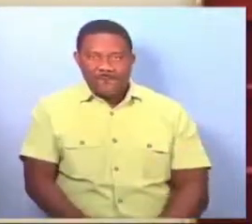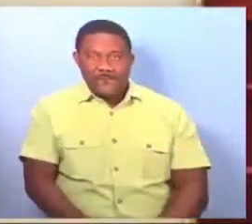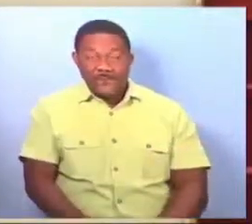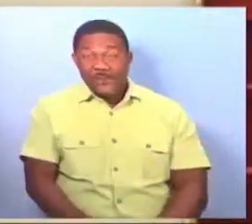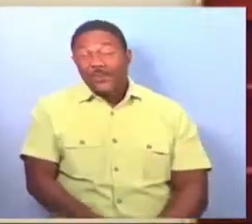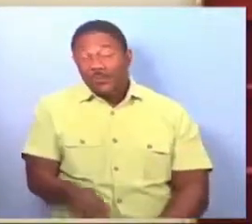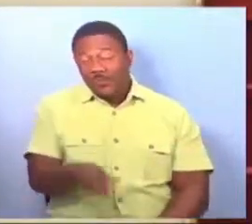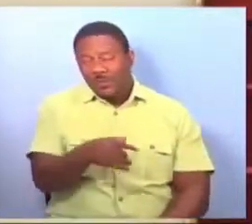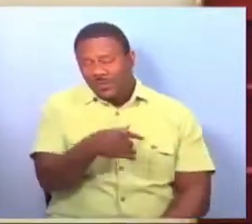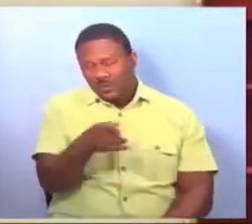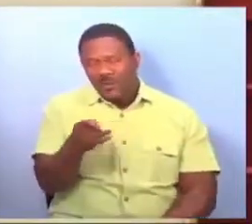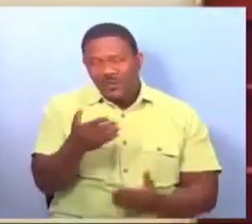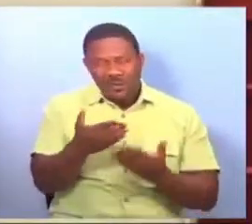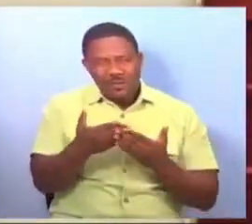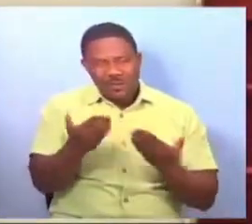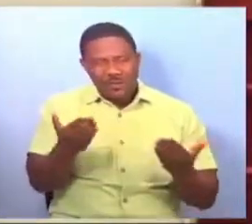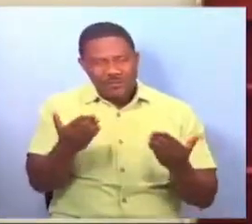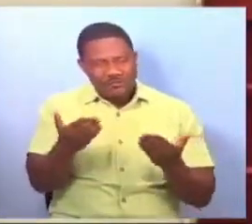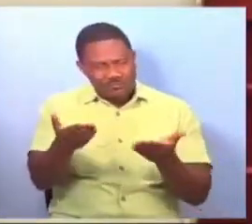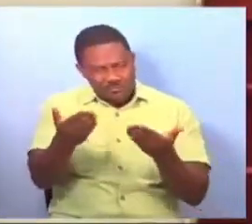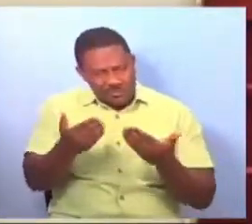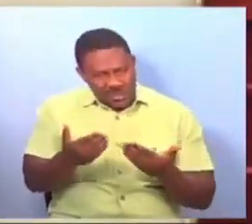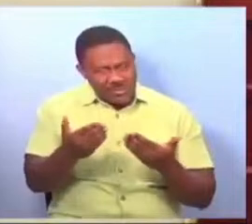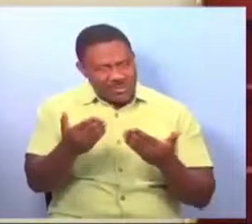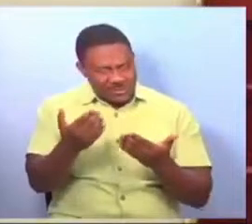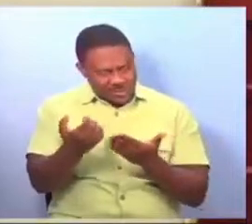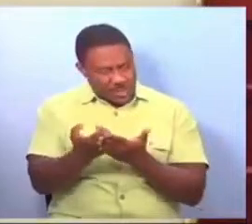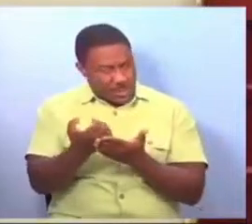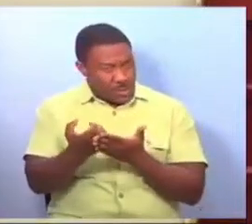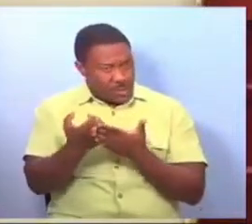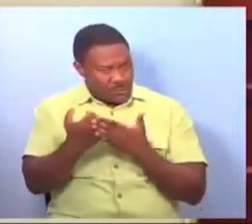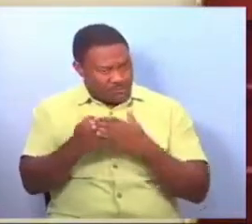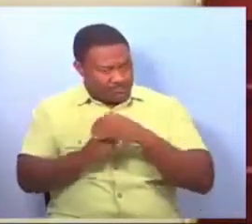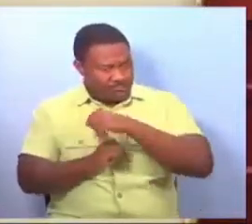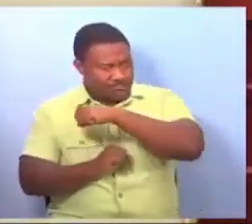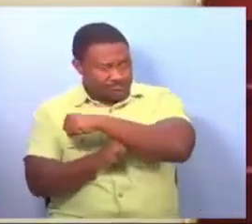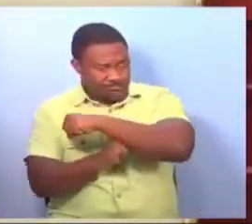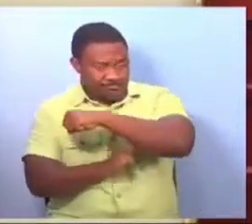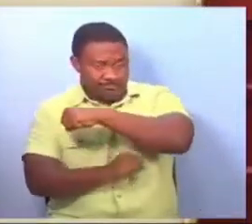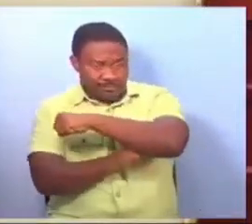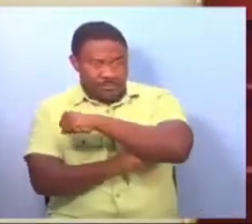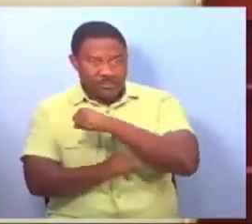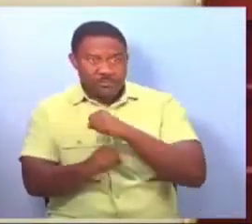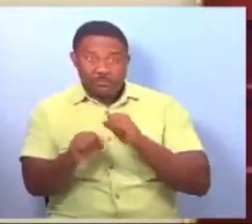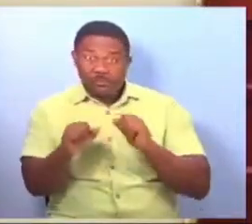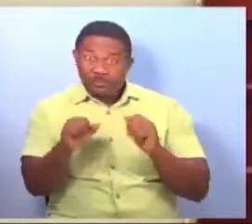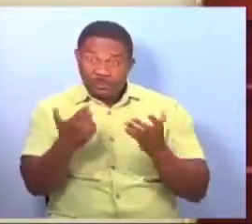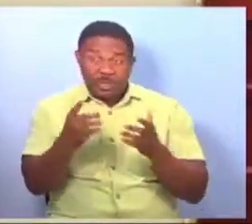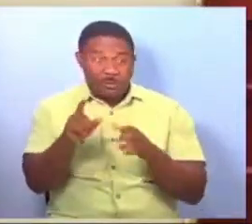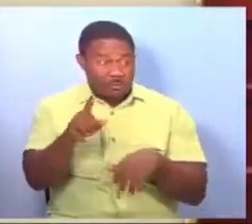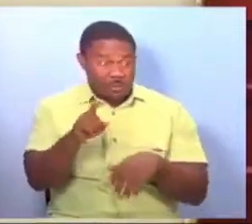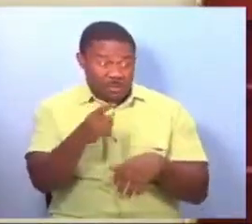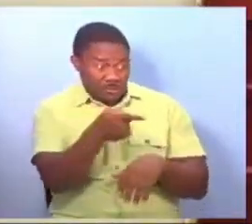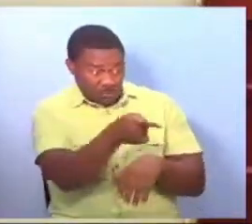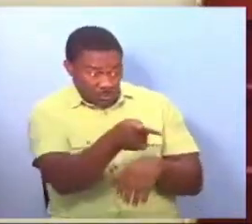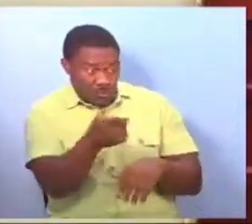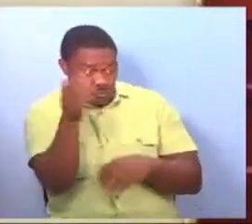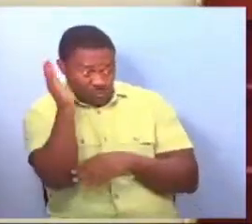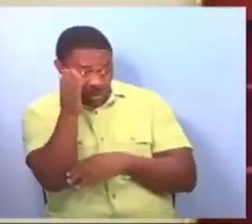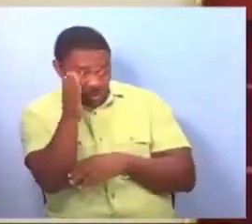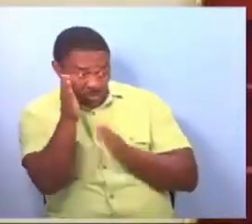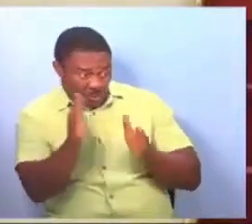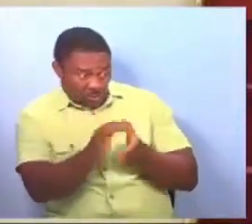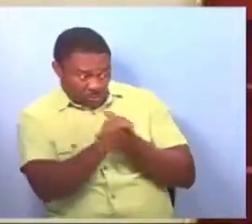things that will give us economic stability when we have food security. And so, once again, I want to commend the maker of the statement because, like